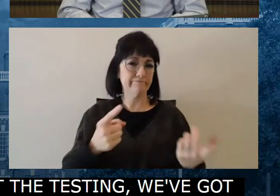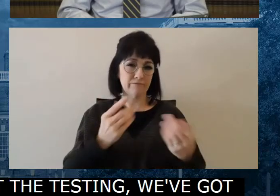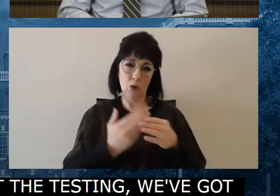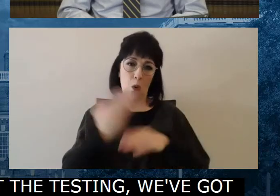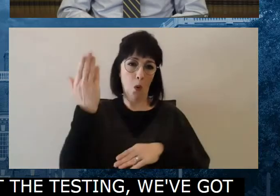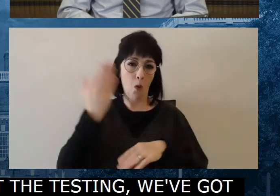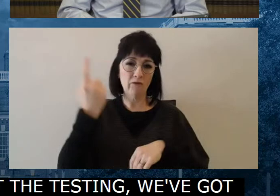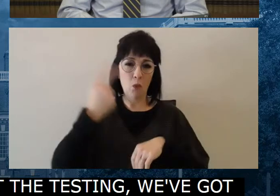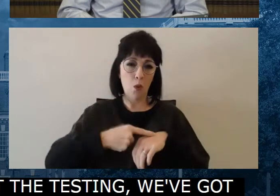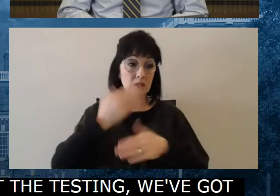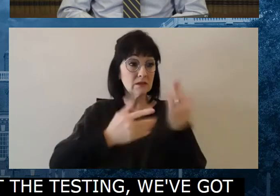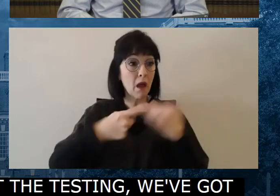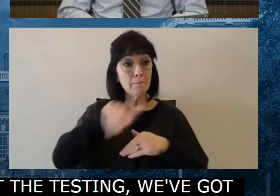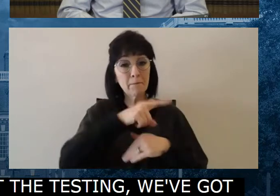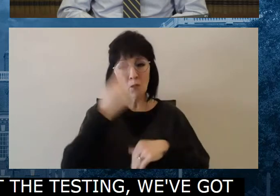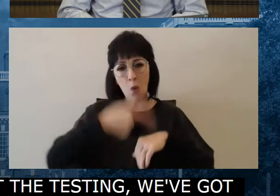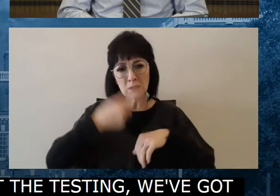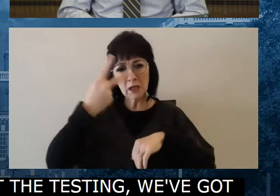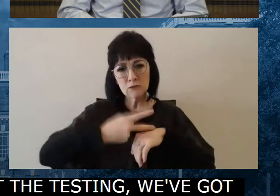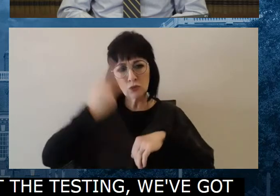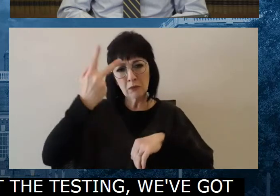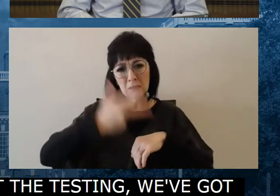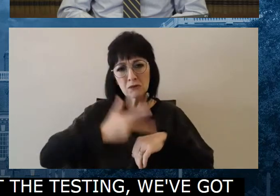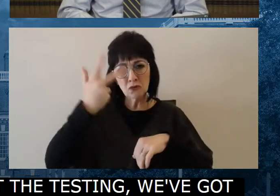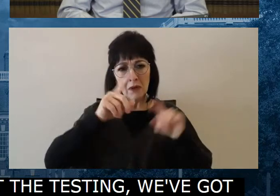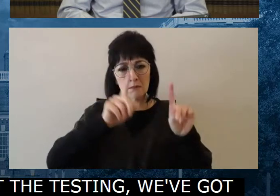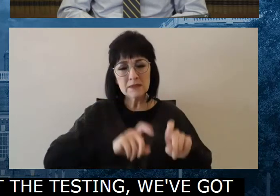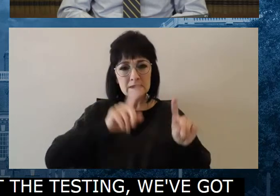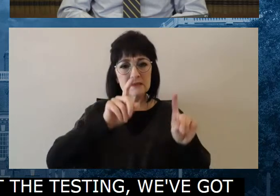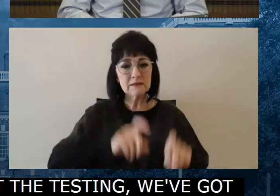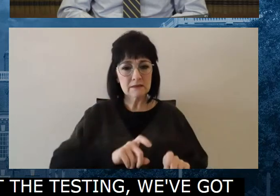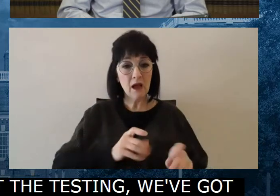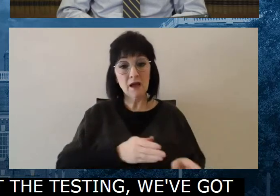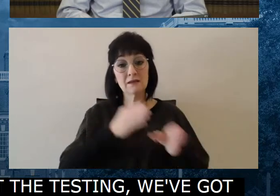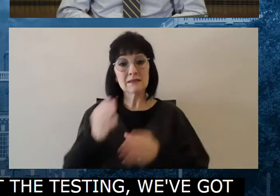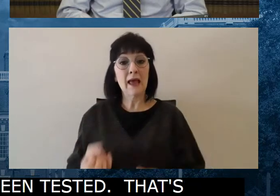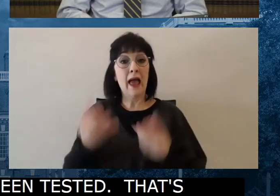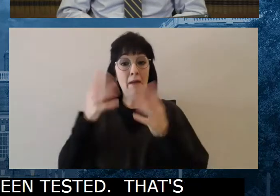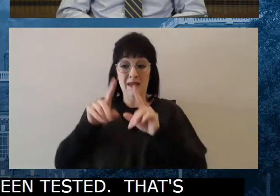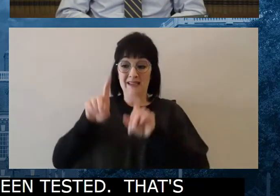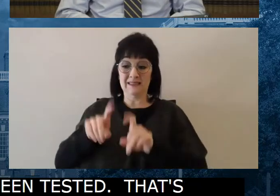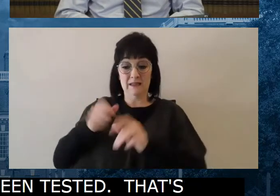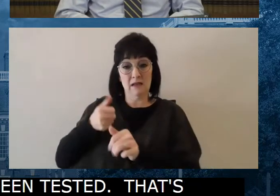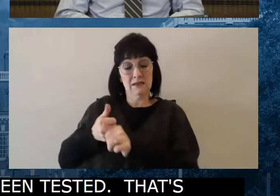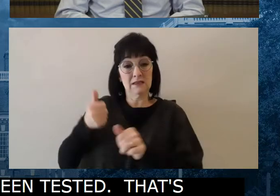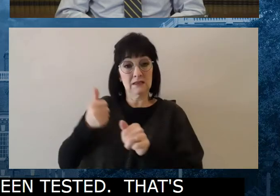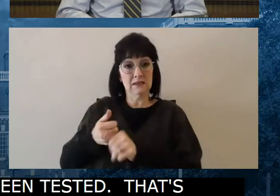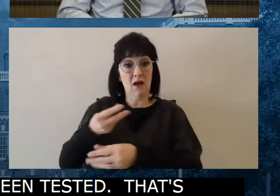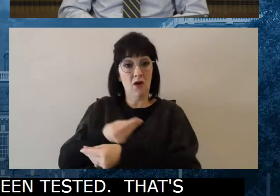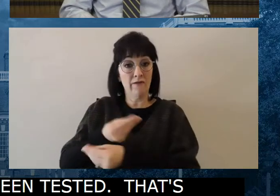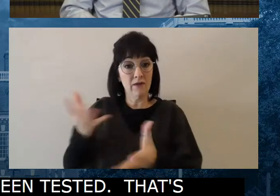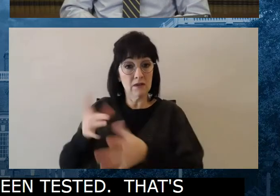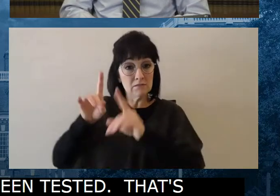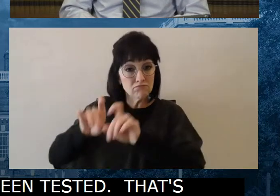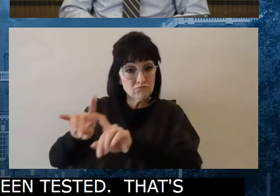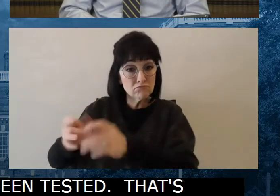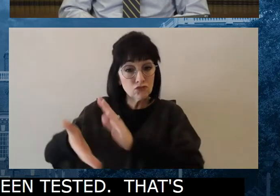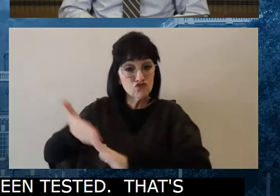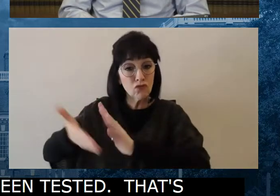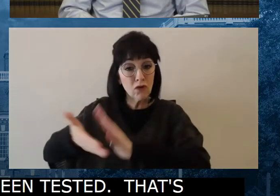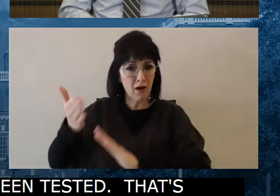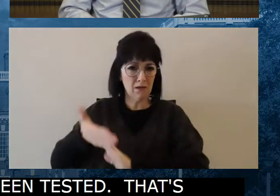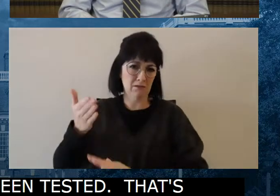1.4 million tests administered, and that's really helps us to get a handle on the spread of the virus and whether it's